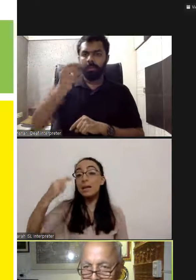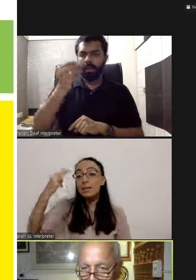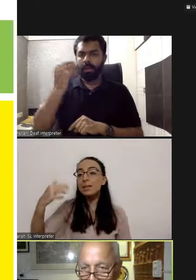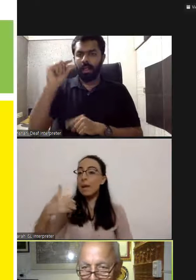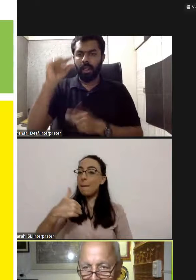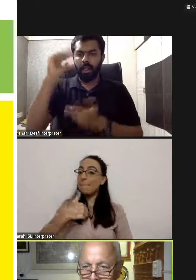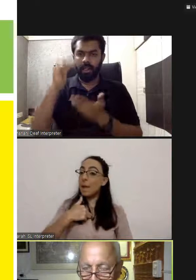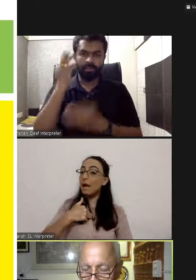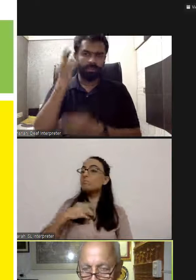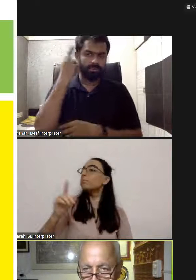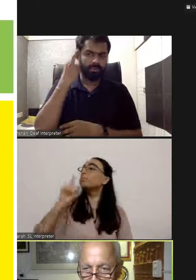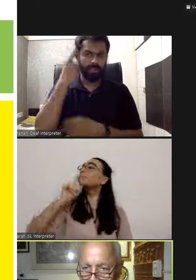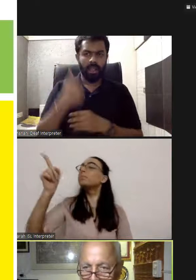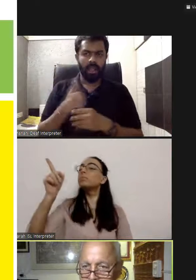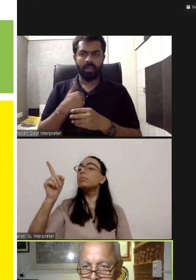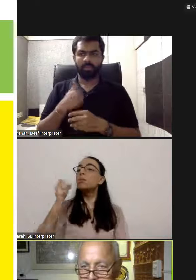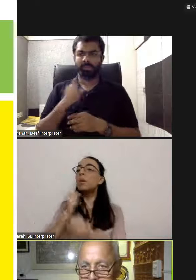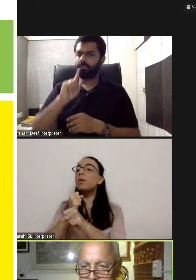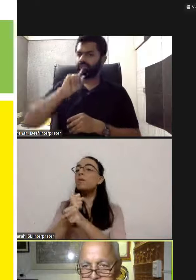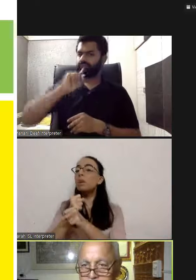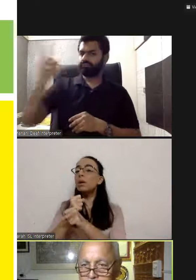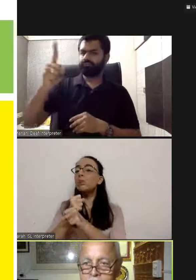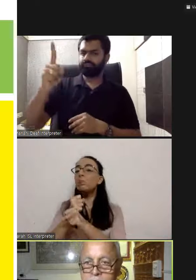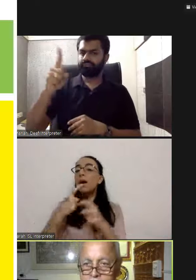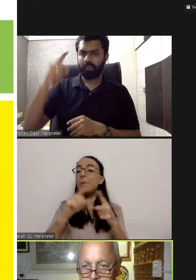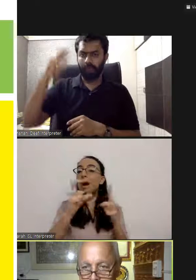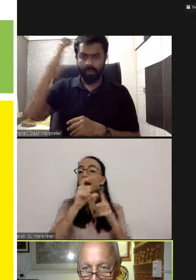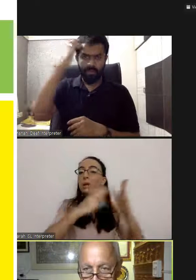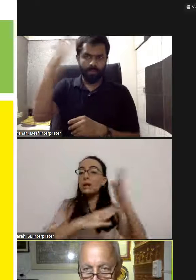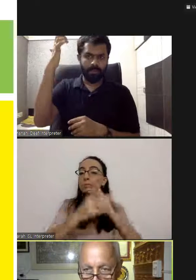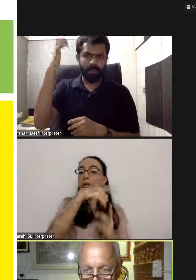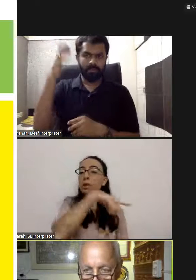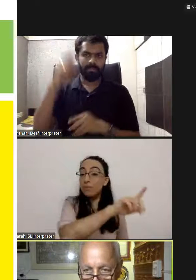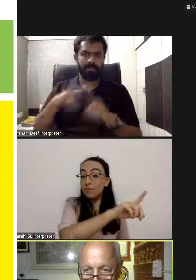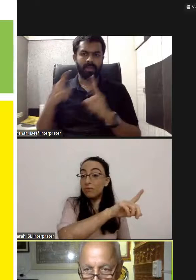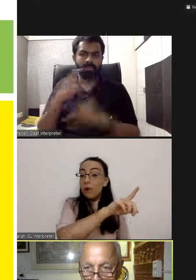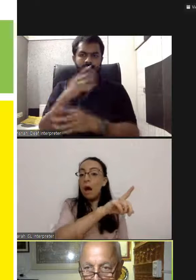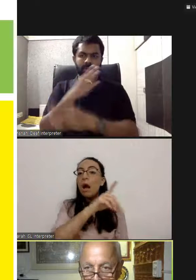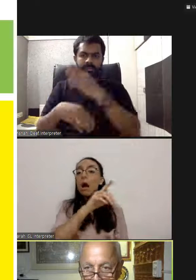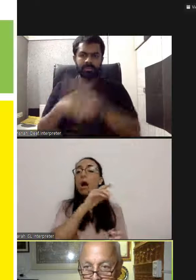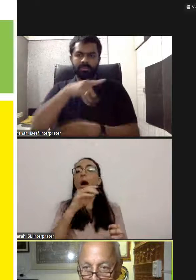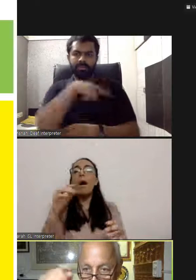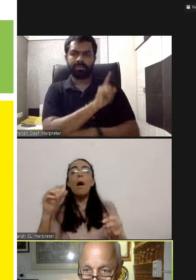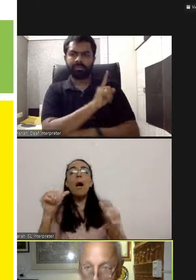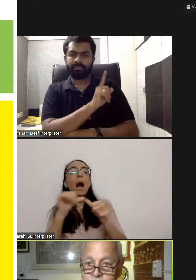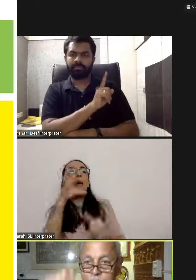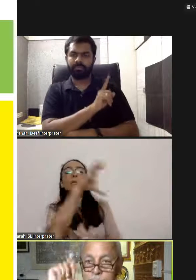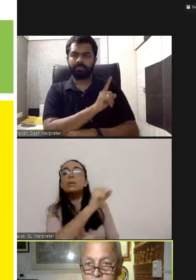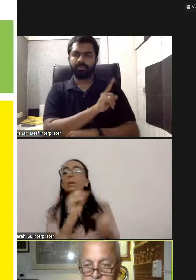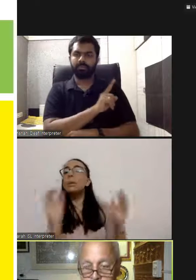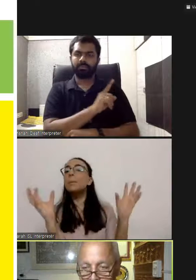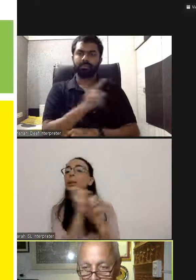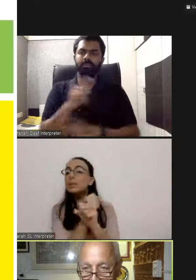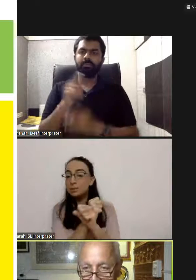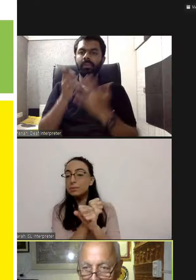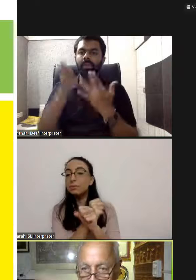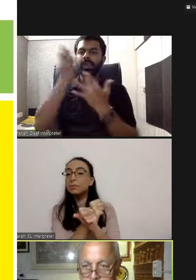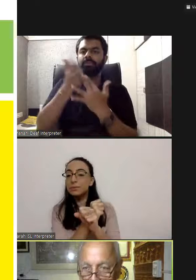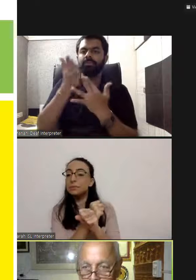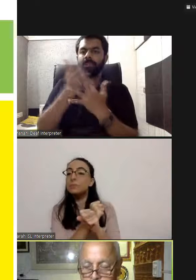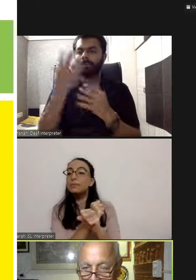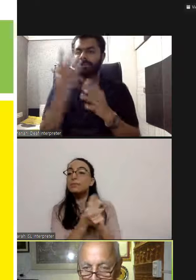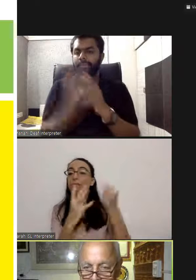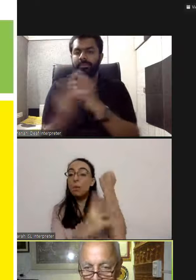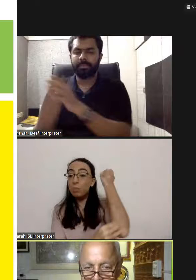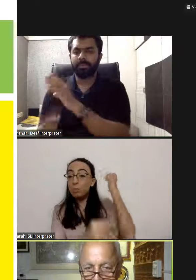not cut, they are not touched, and the state is never bothered about it. But when it comes to poor people, comes to